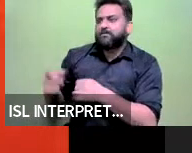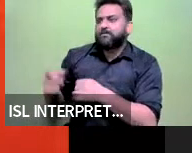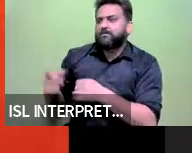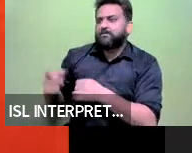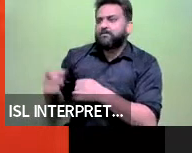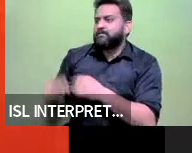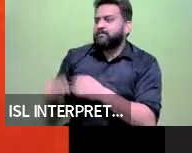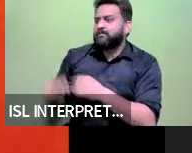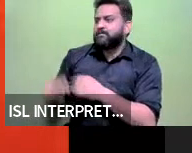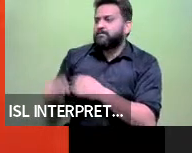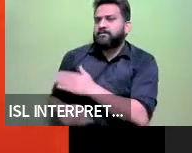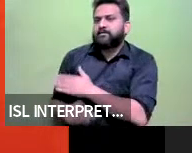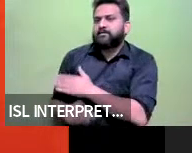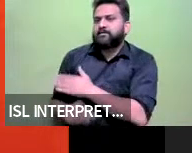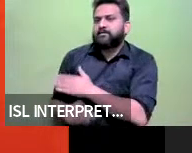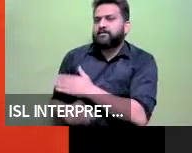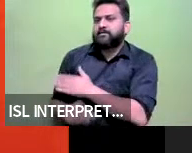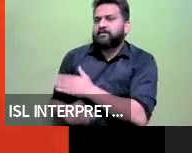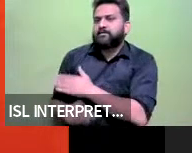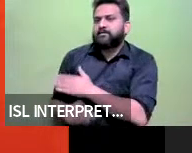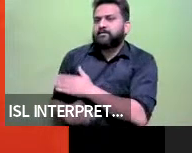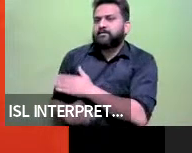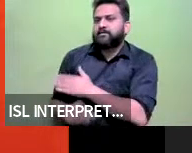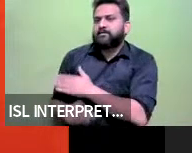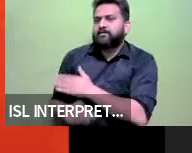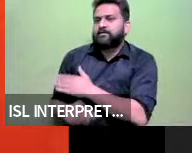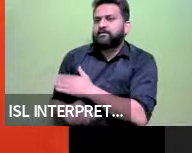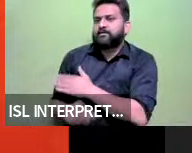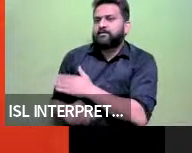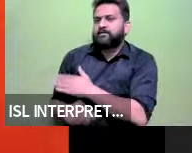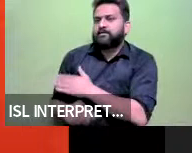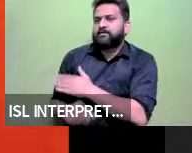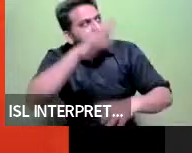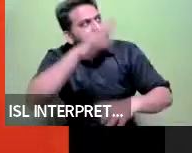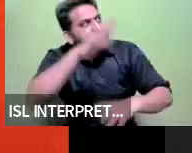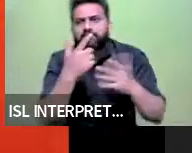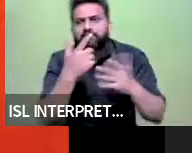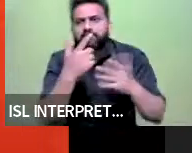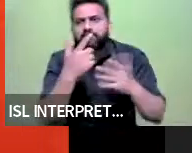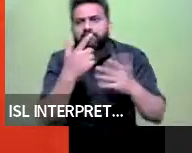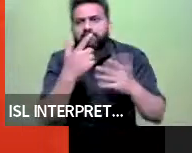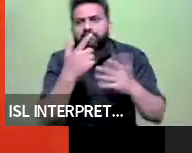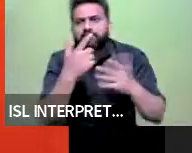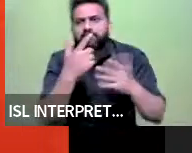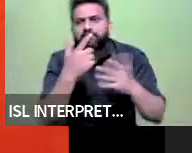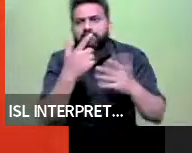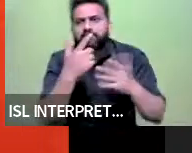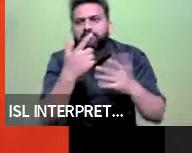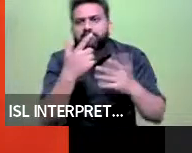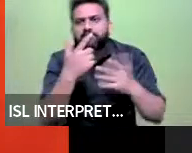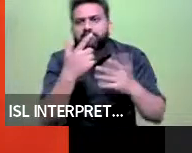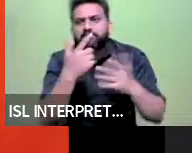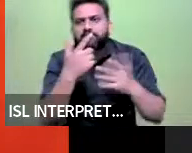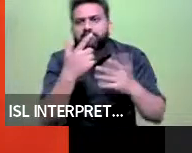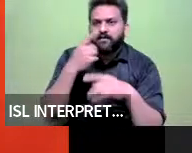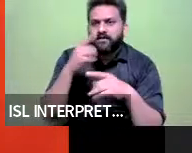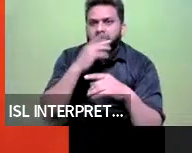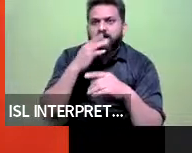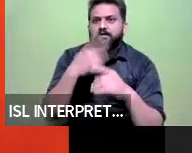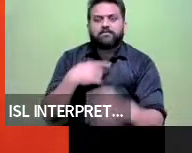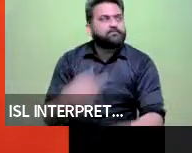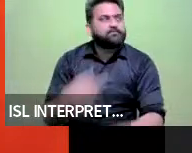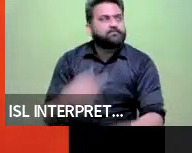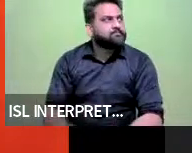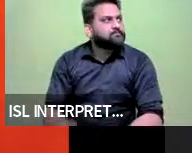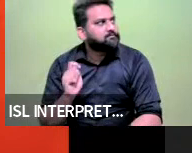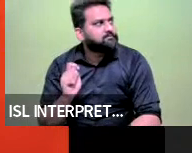use red, green, and yellow color of a tag to show it to them that how many minutes are left. That